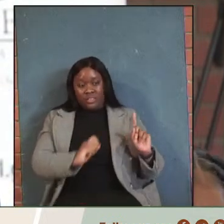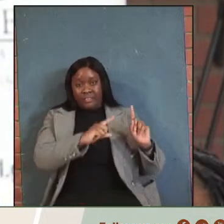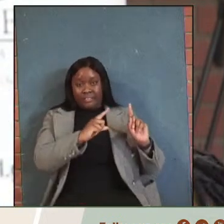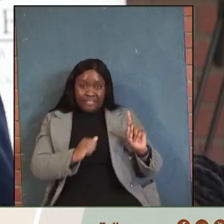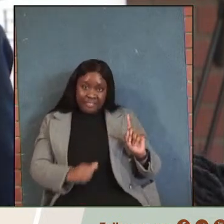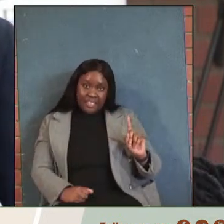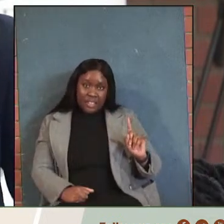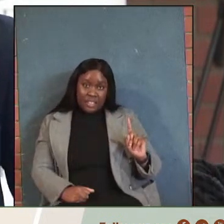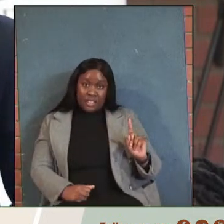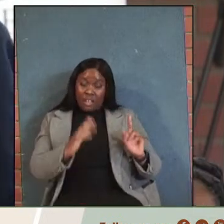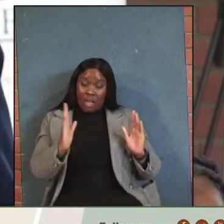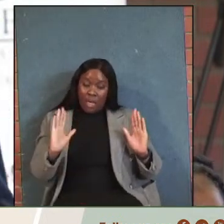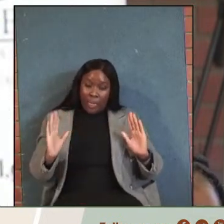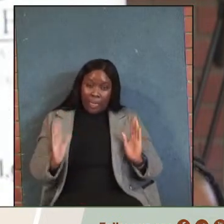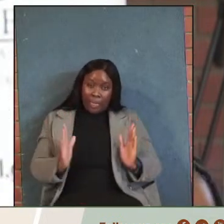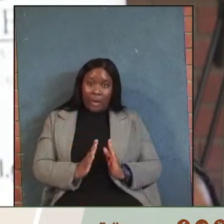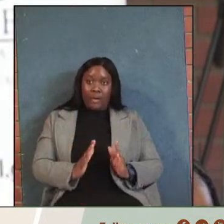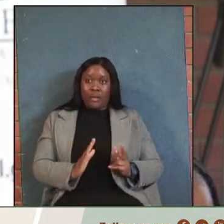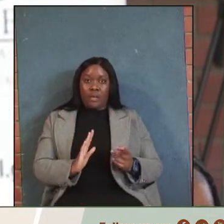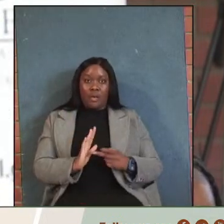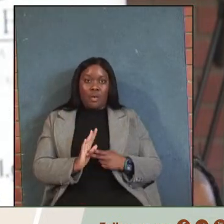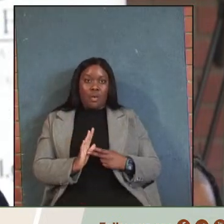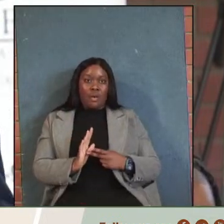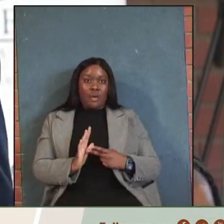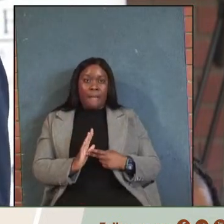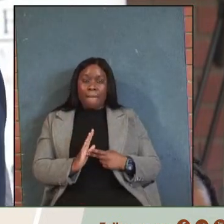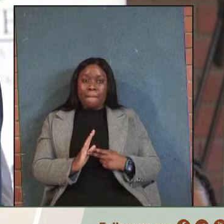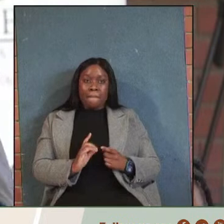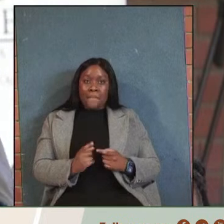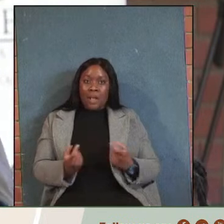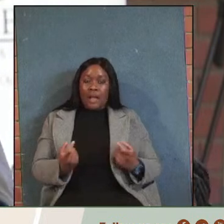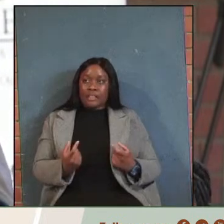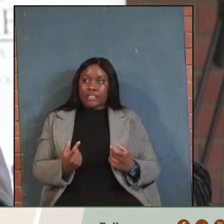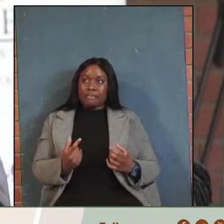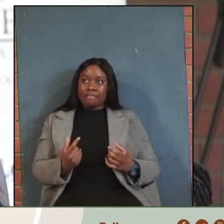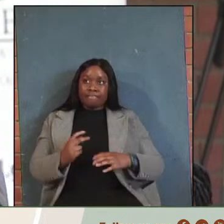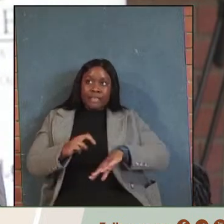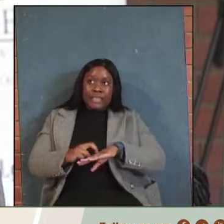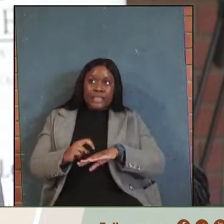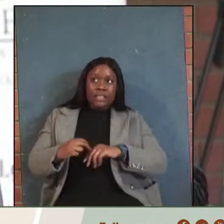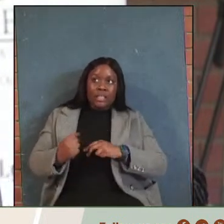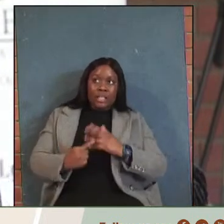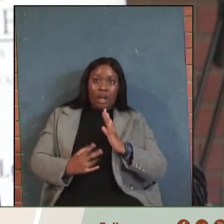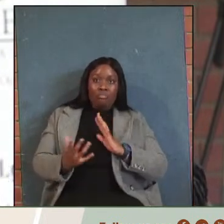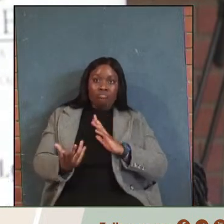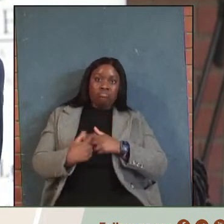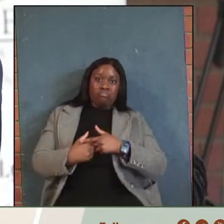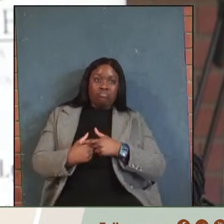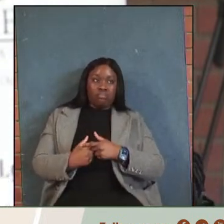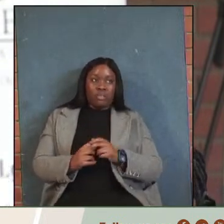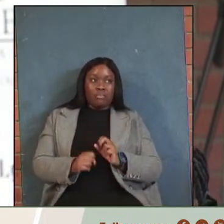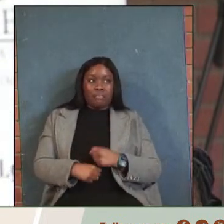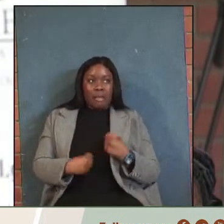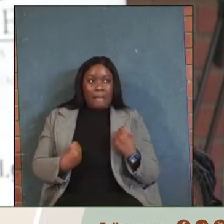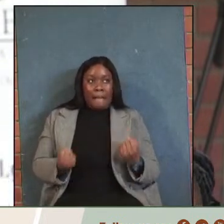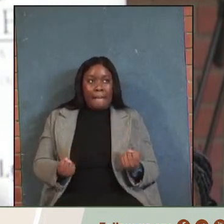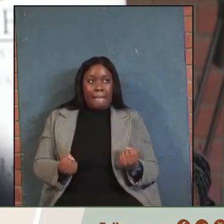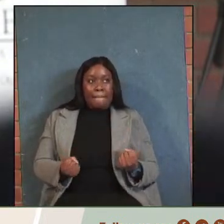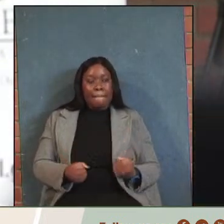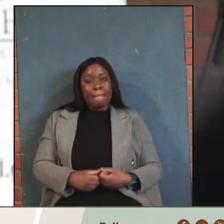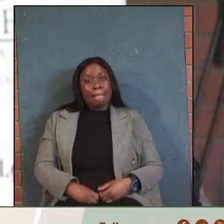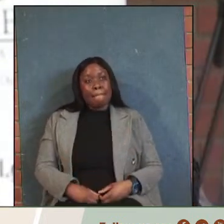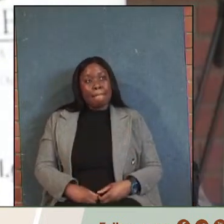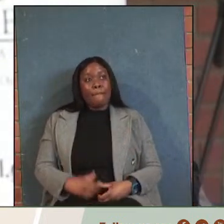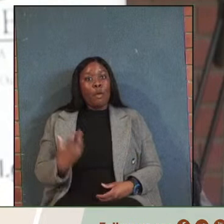weight loss, or supplies to meet their needs, stuffing themselves at one meal and hiding for later, or